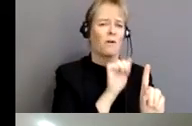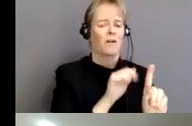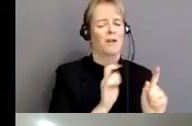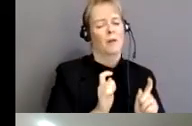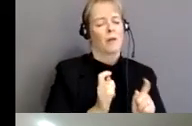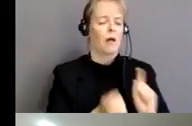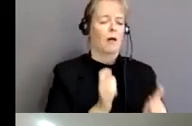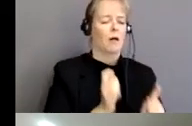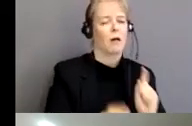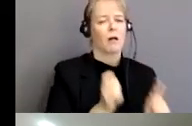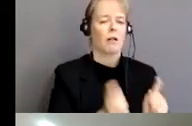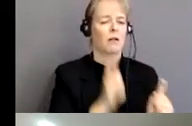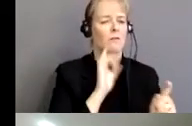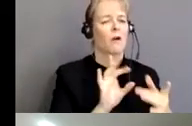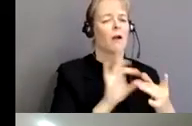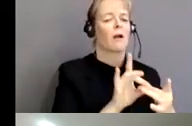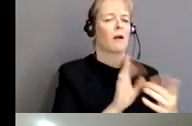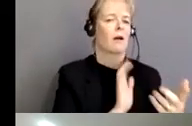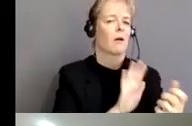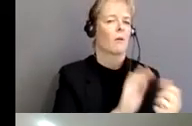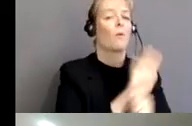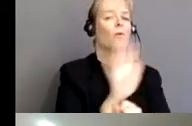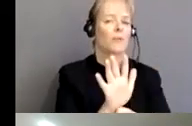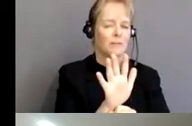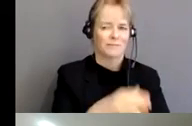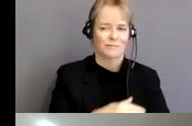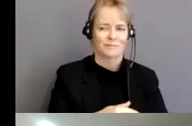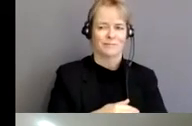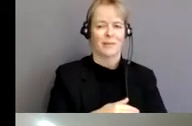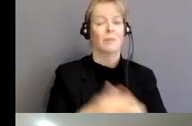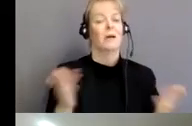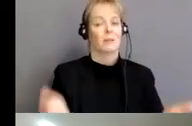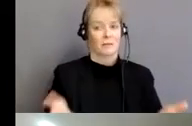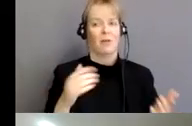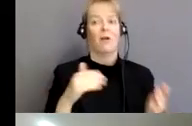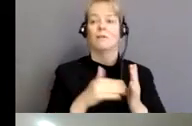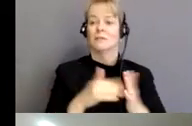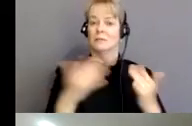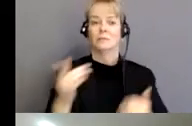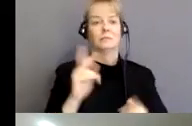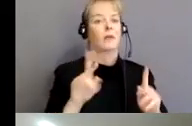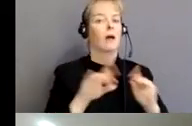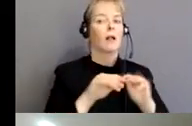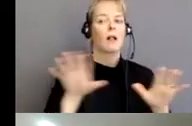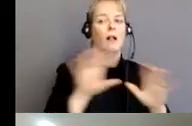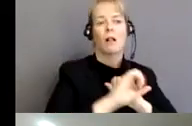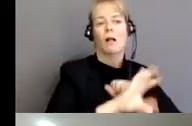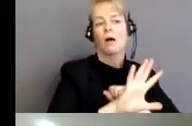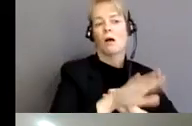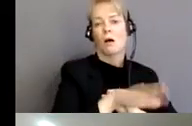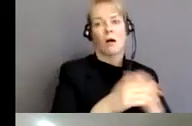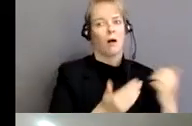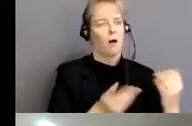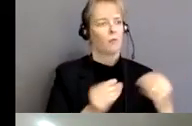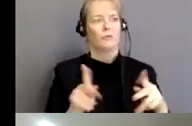we're seeing at the OSC, you know, is work from home scams, for instance. People are being offered the